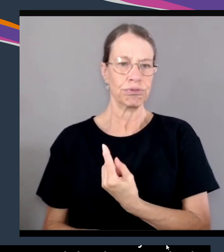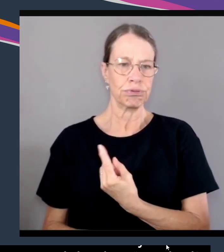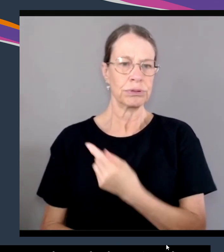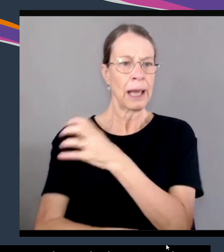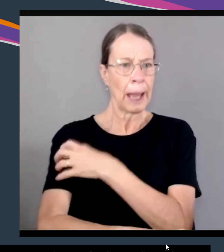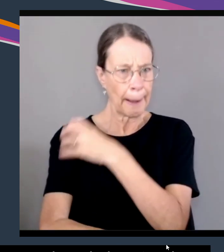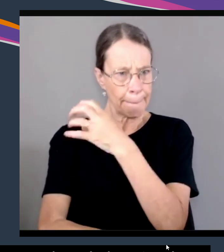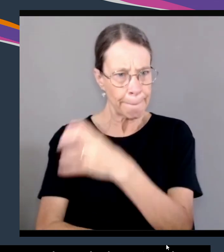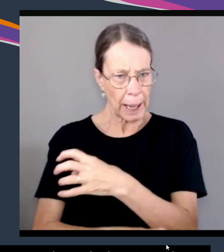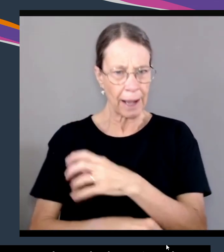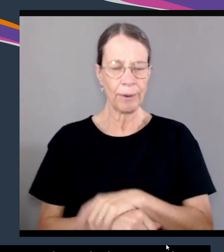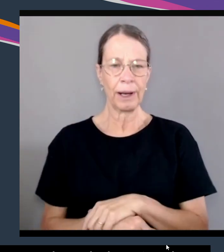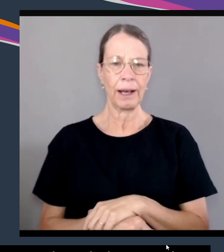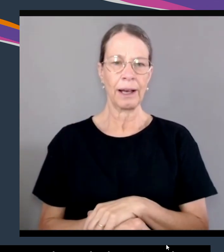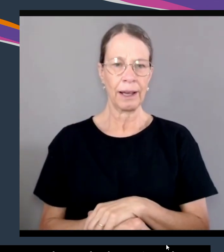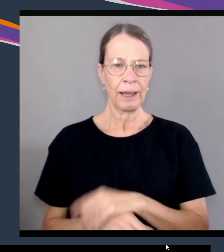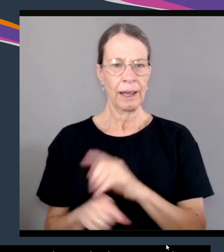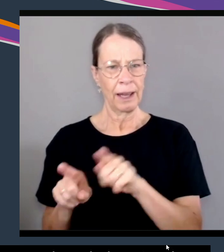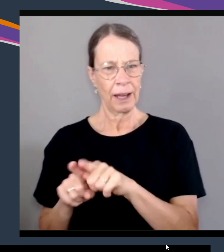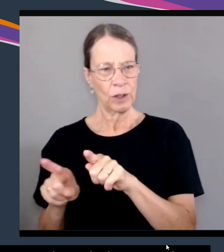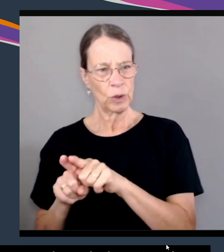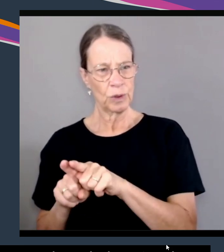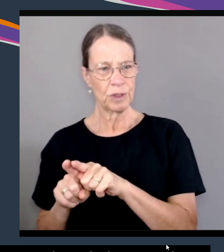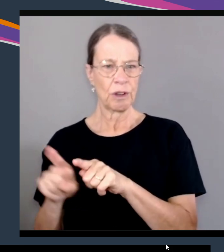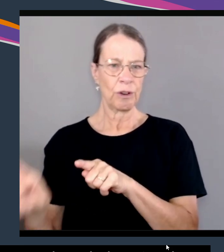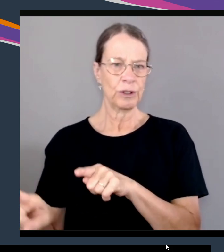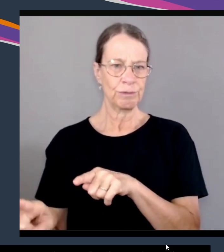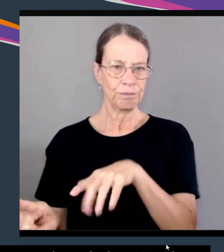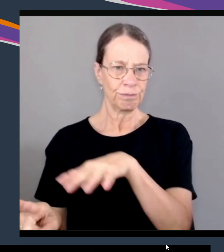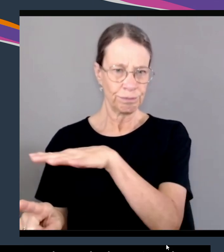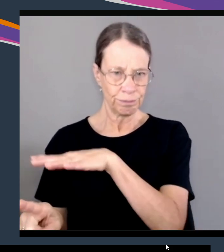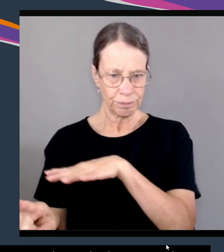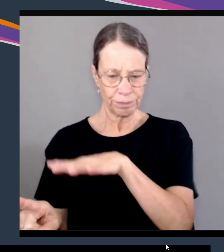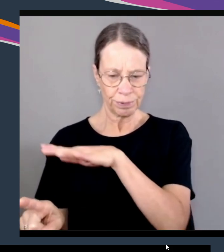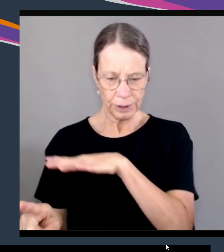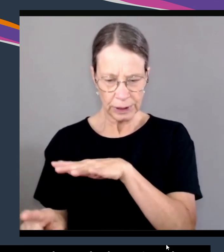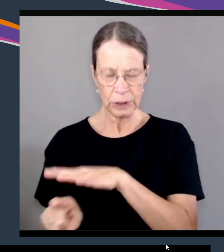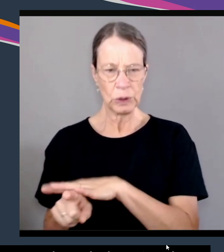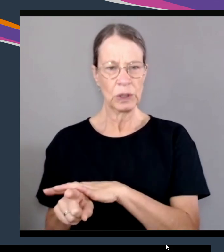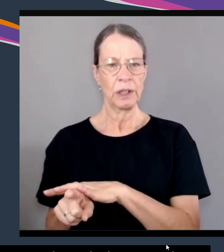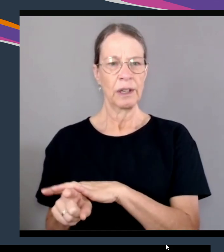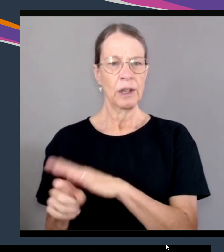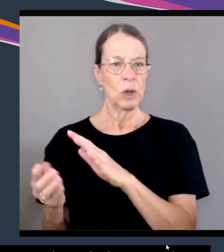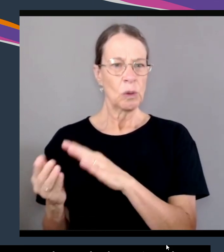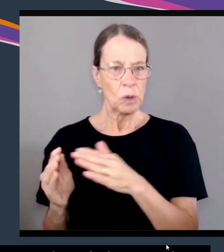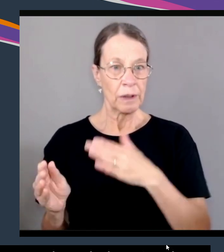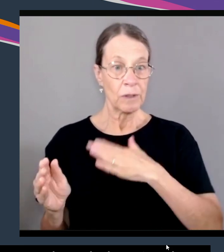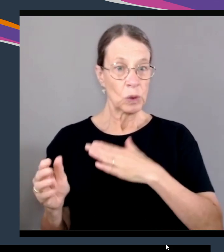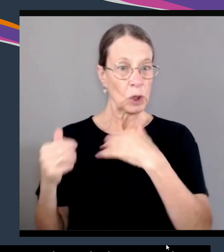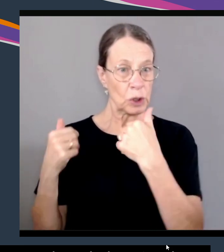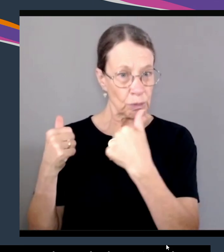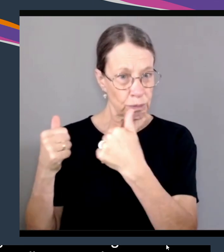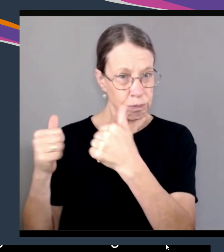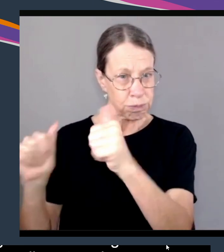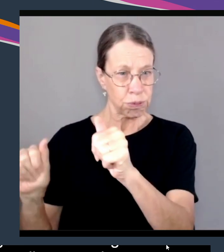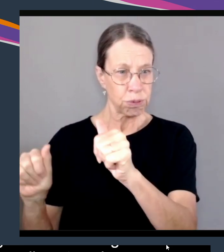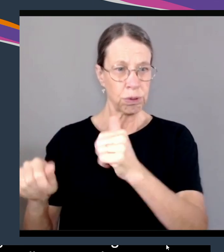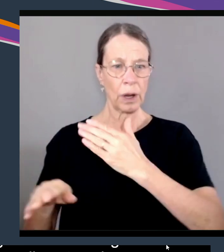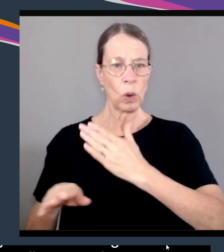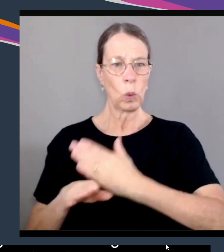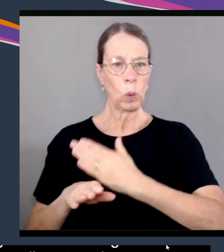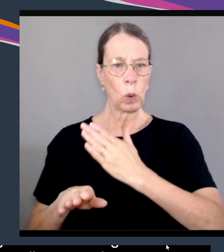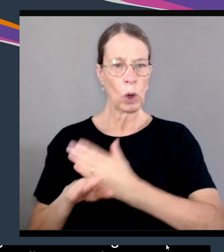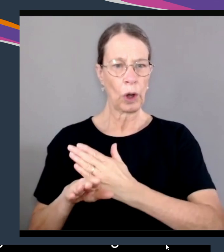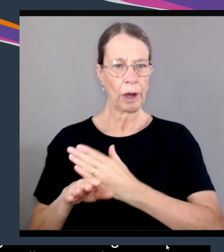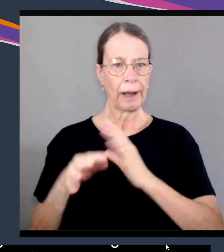call that social determinants. Hopefully that's very clear. If you want to be prosperous and working, you need to